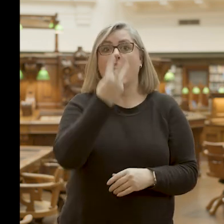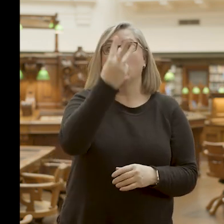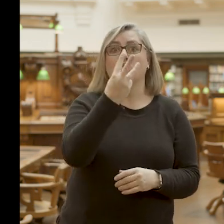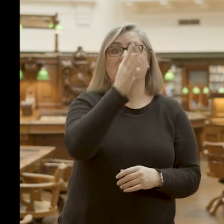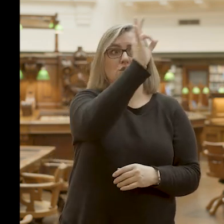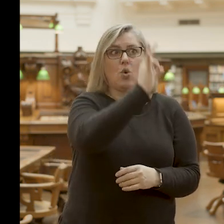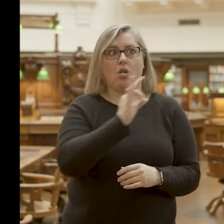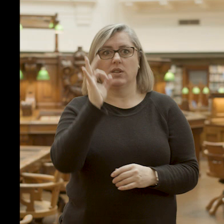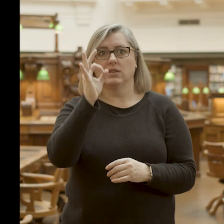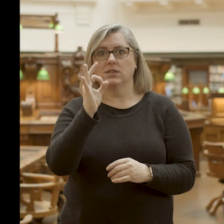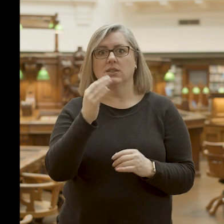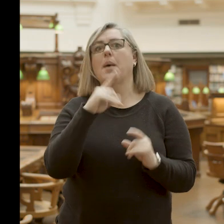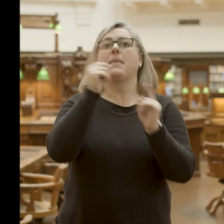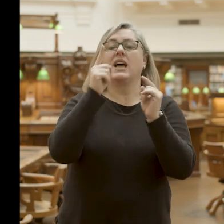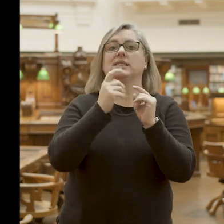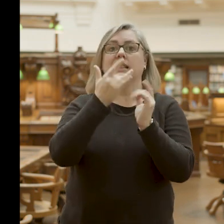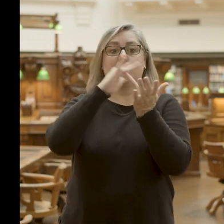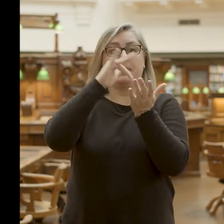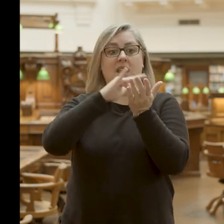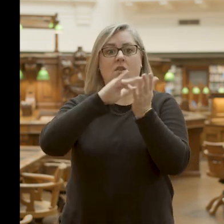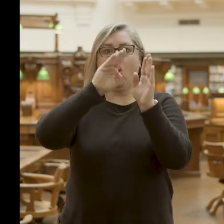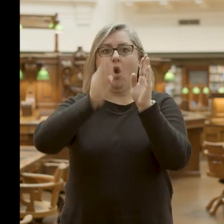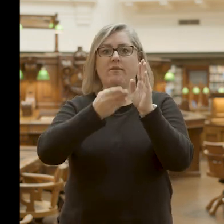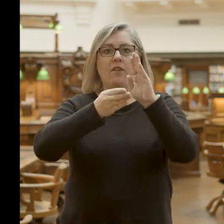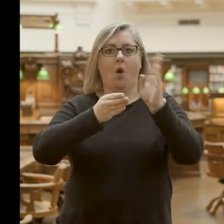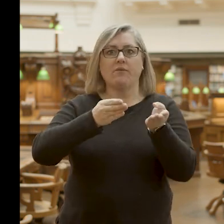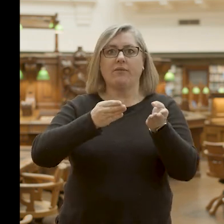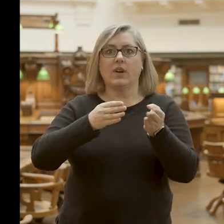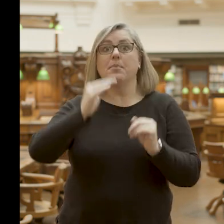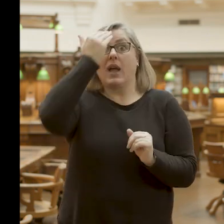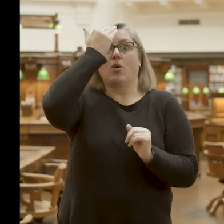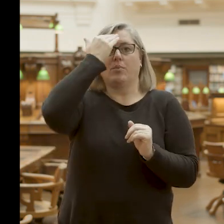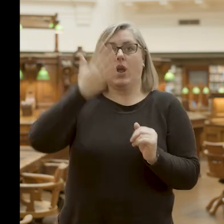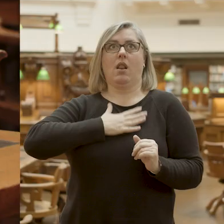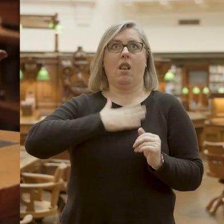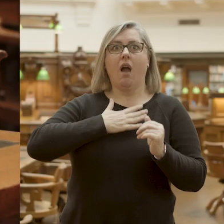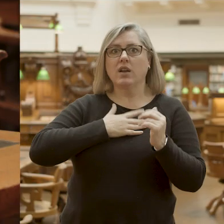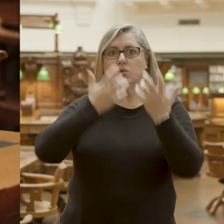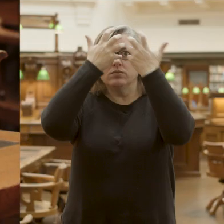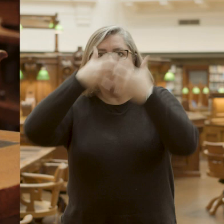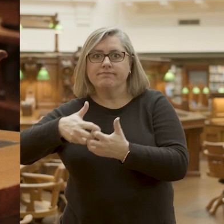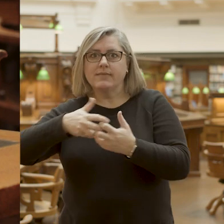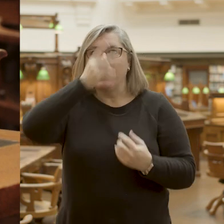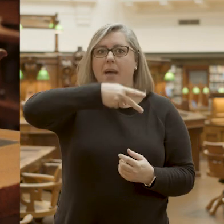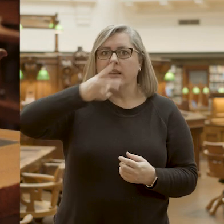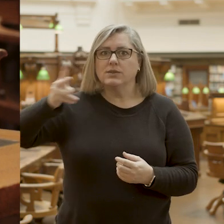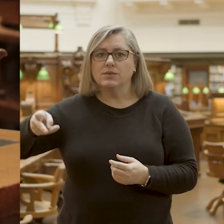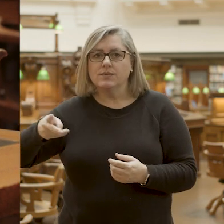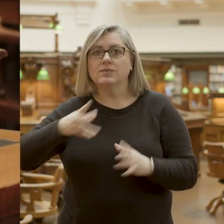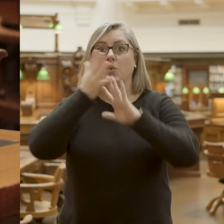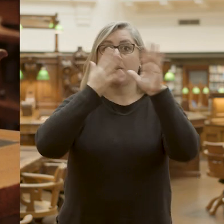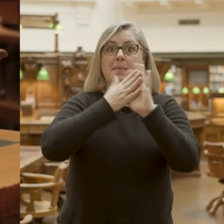little wedge taken out of the middle of them. However, your brain likes to complete patterns, and so it completes the missing